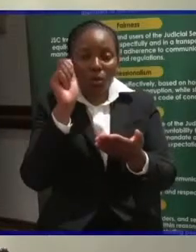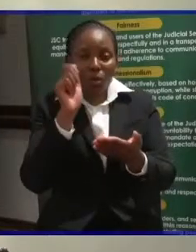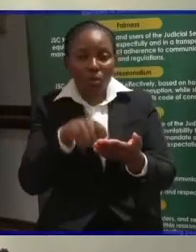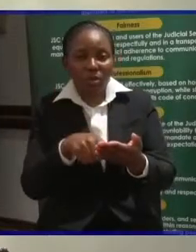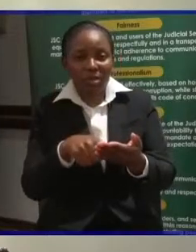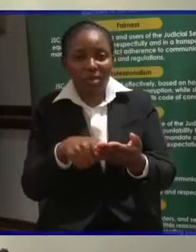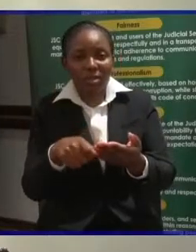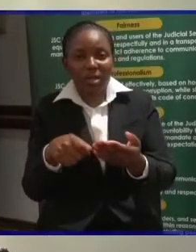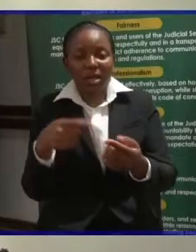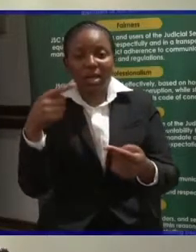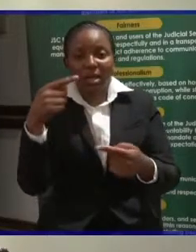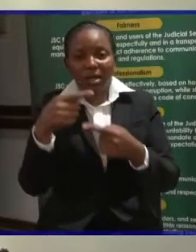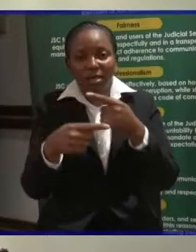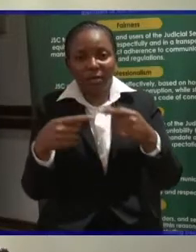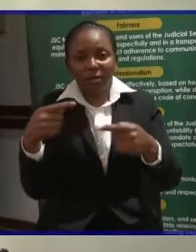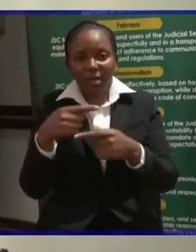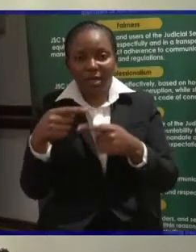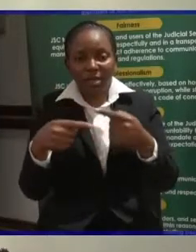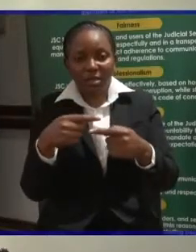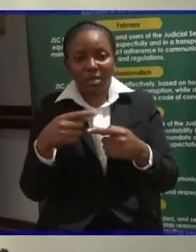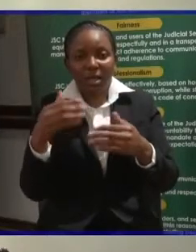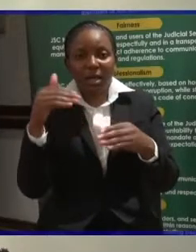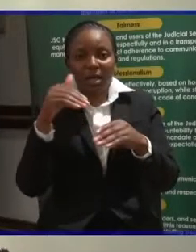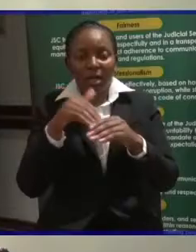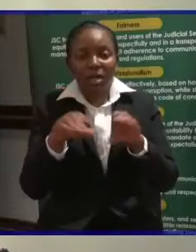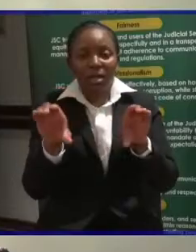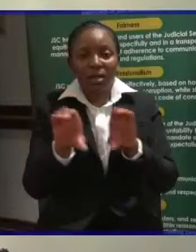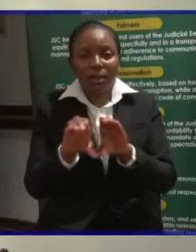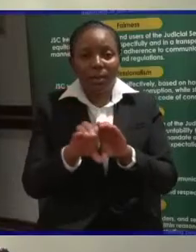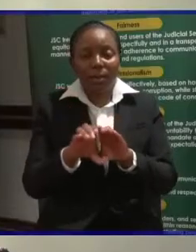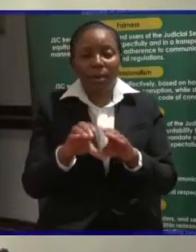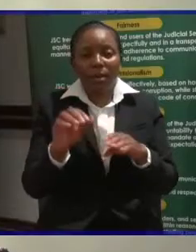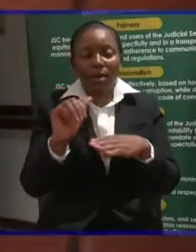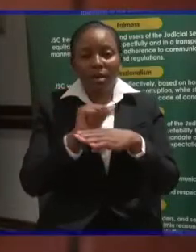interference in labour appeals?